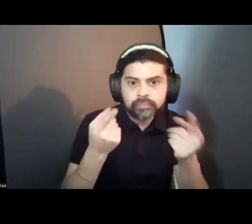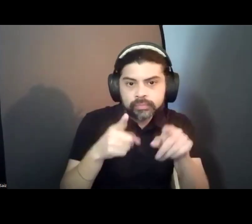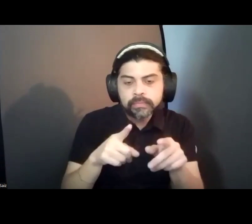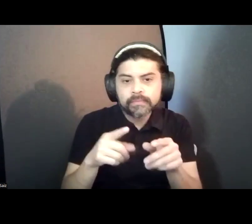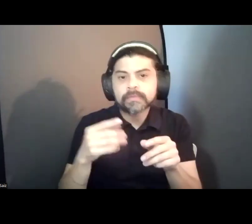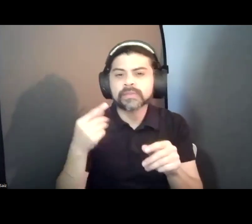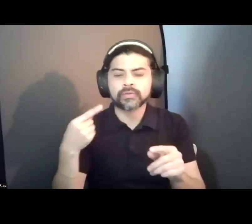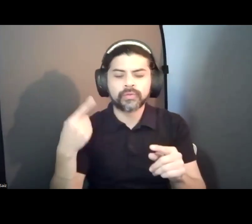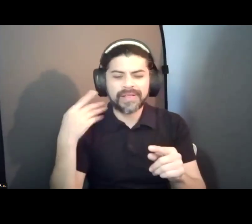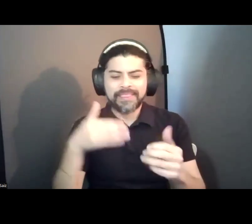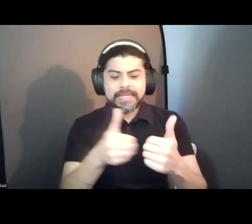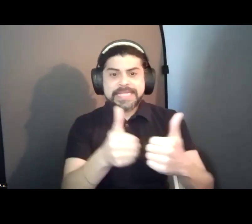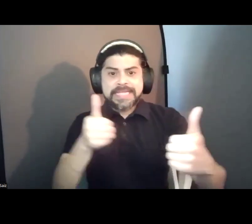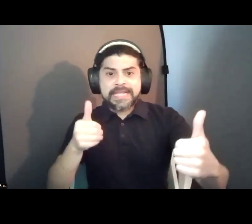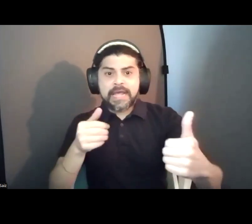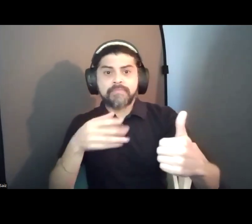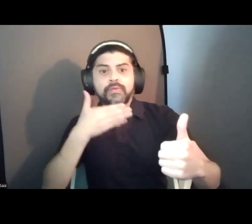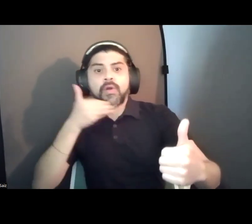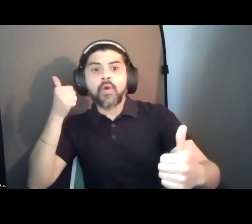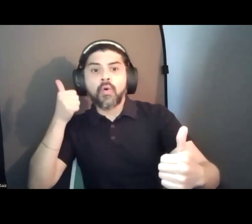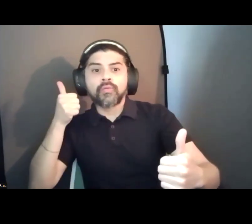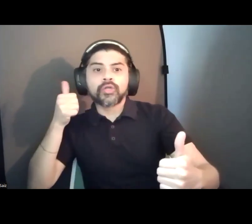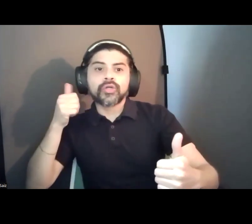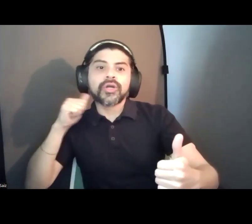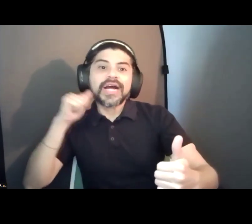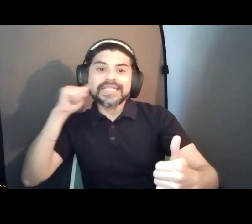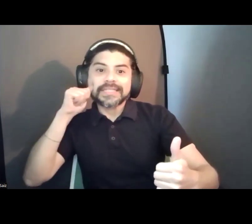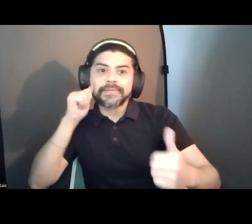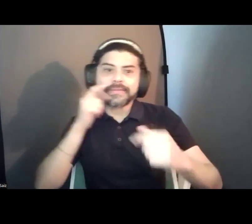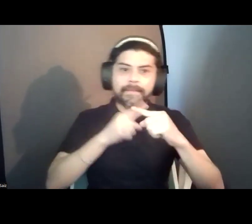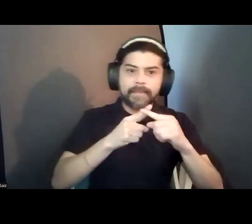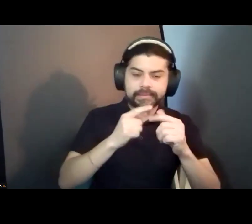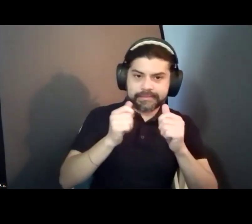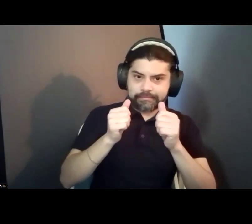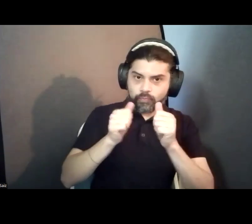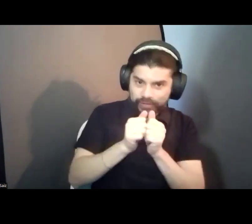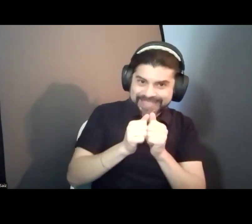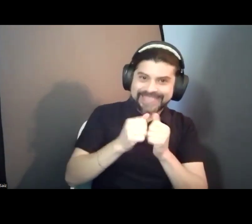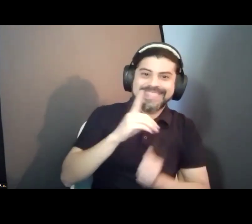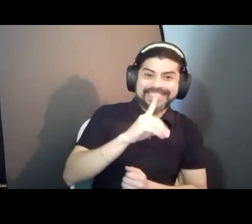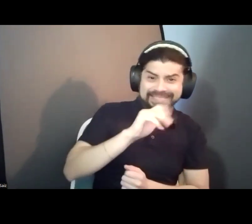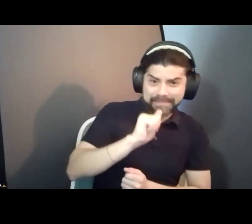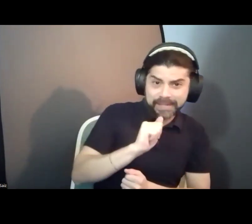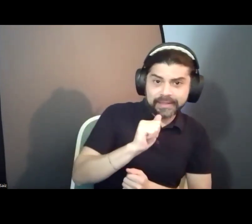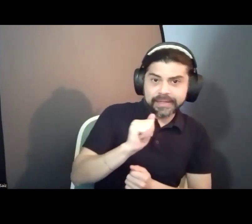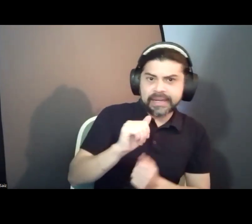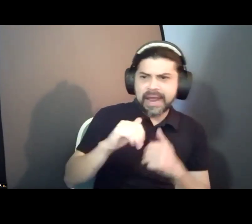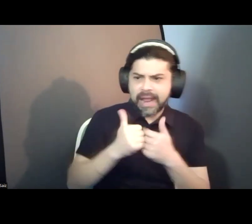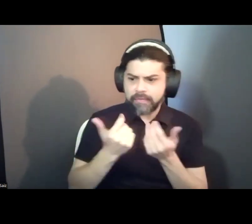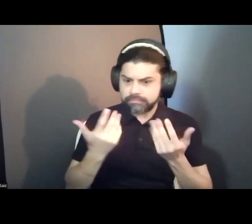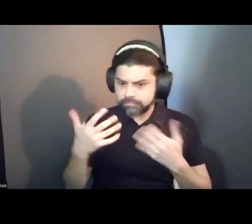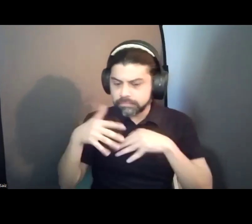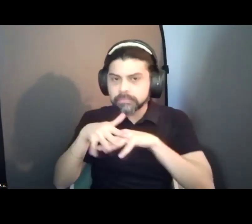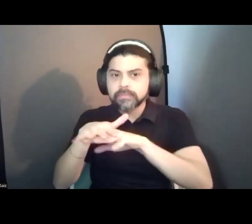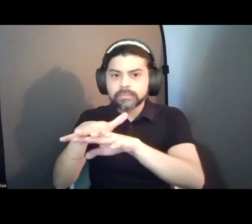disabilities, and that we're intentional about thinking about that population in every step of the way as we are looking at this phenomenal opportunity